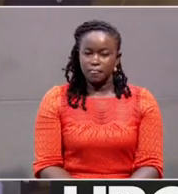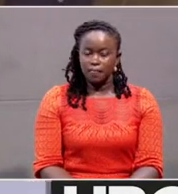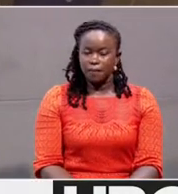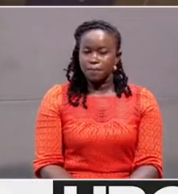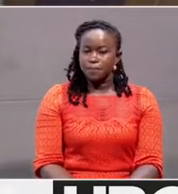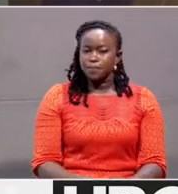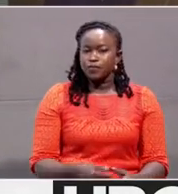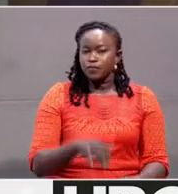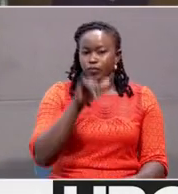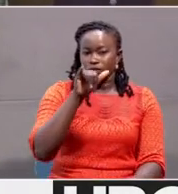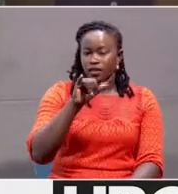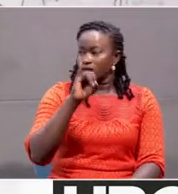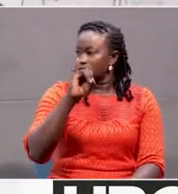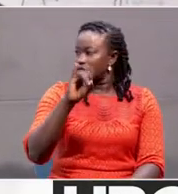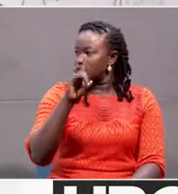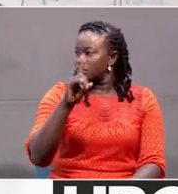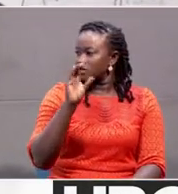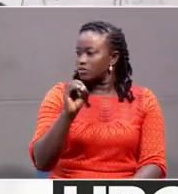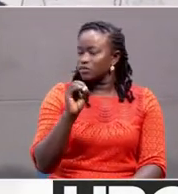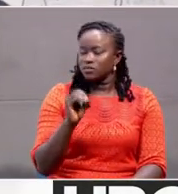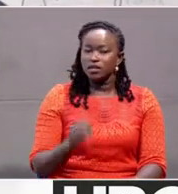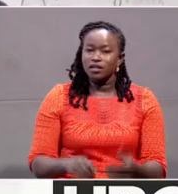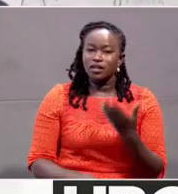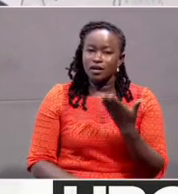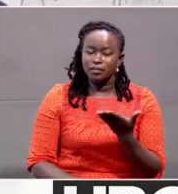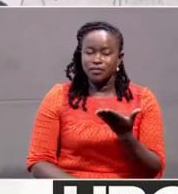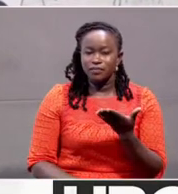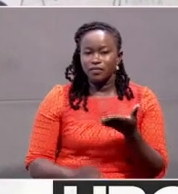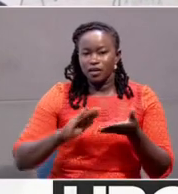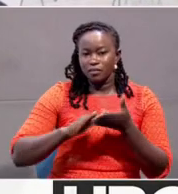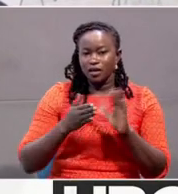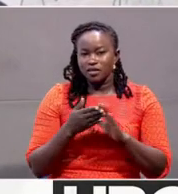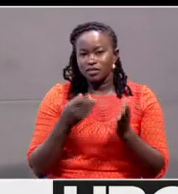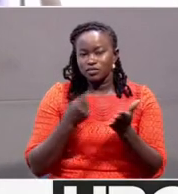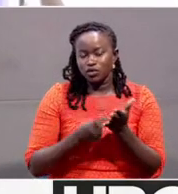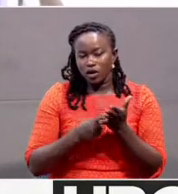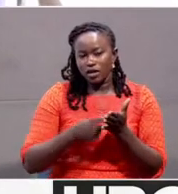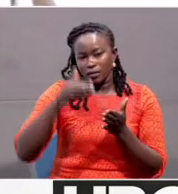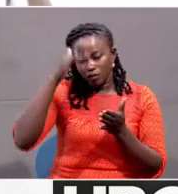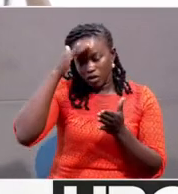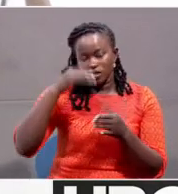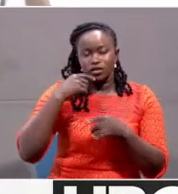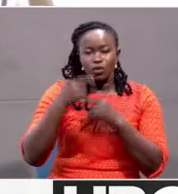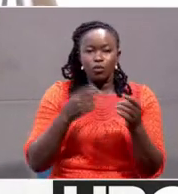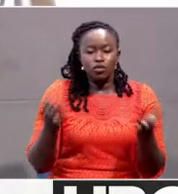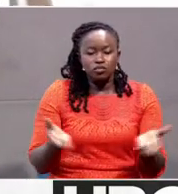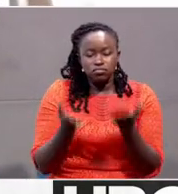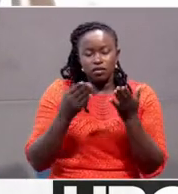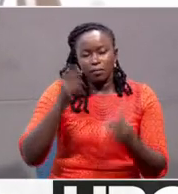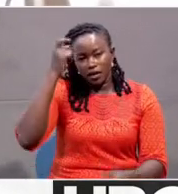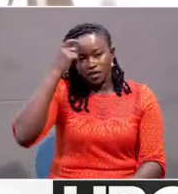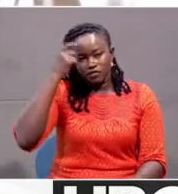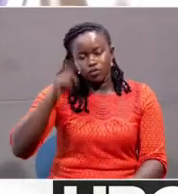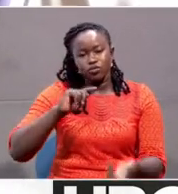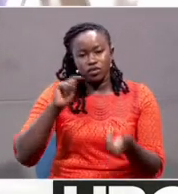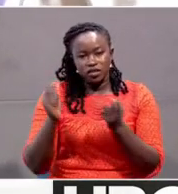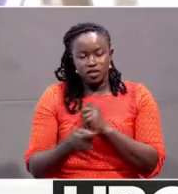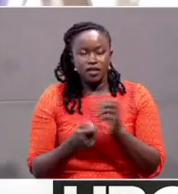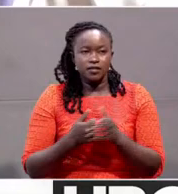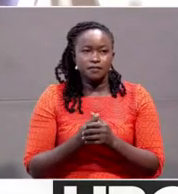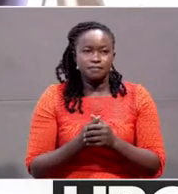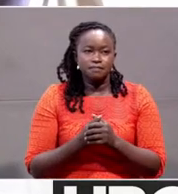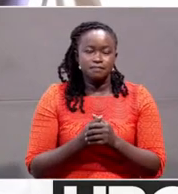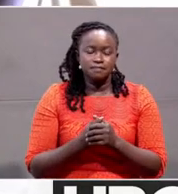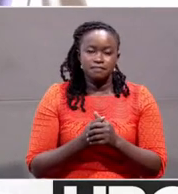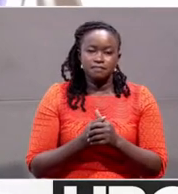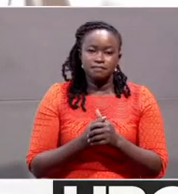Youth Integrated Development Organization YIDO, in partnership with Uganda Police, are spearheading mindset change and how to safeguard the youth through